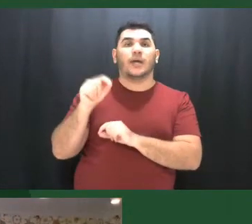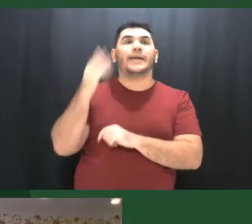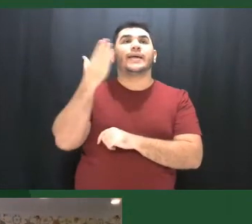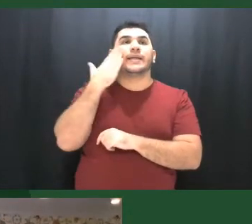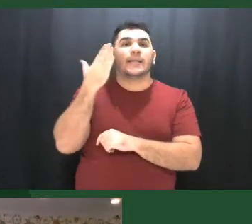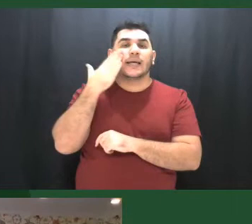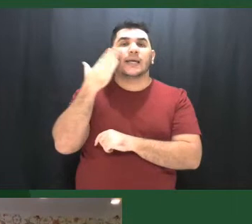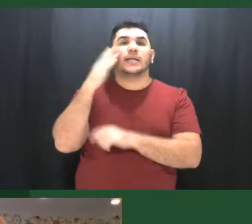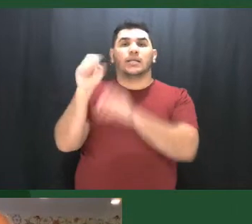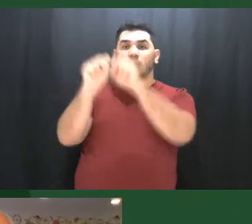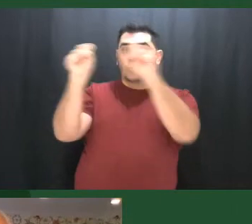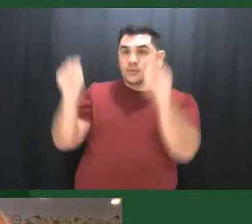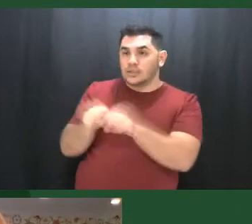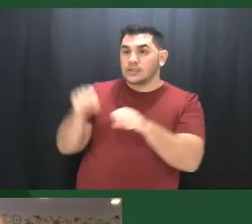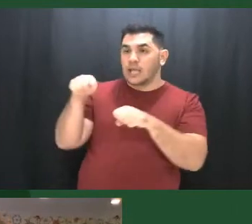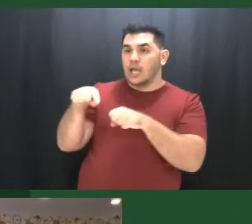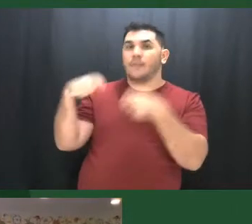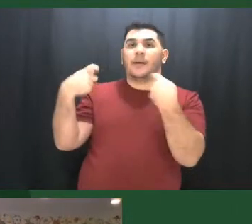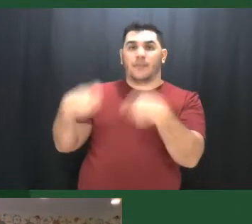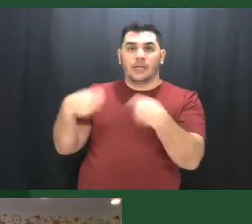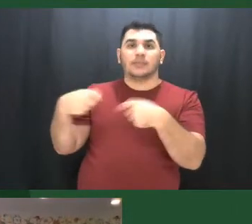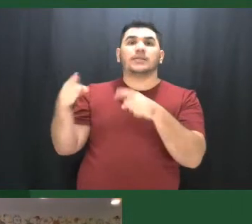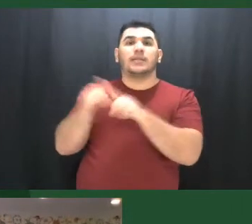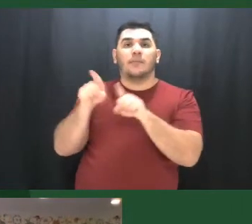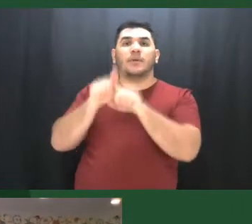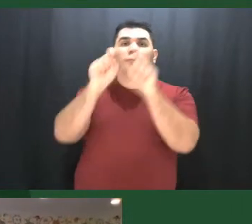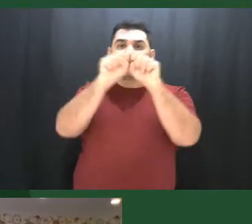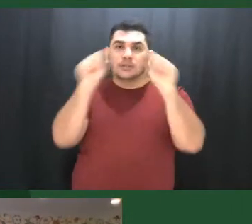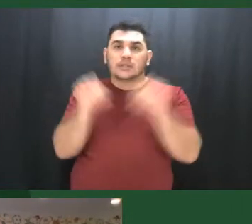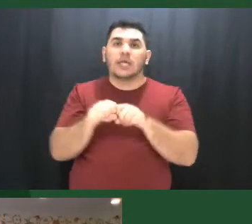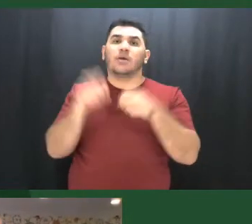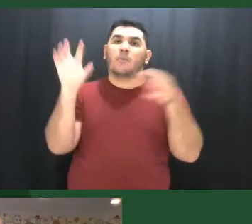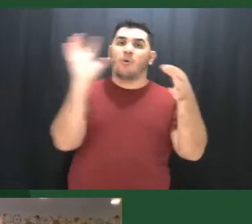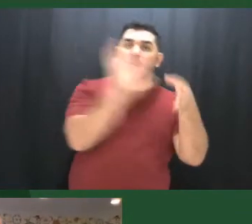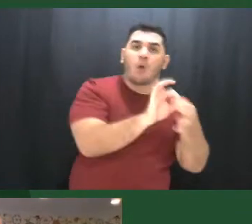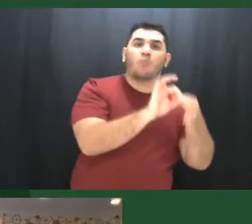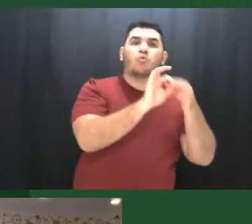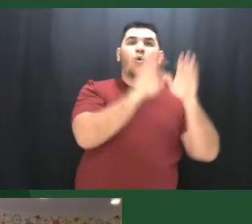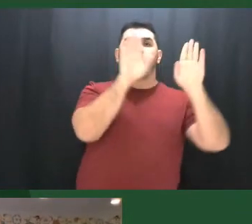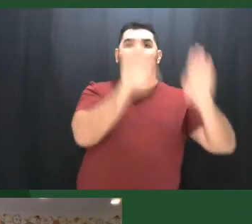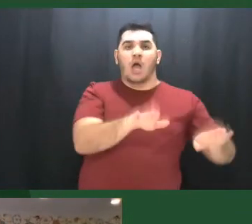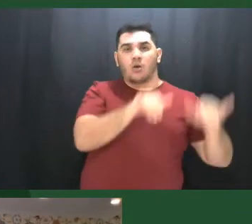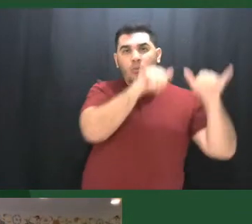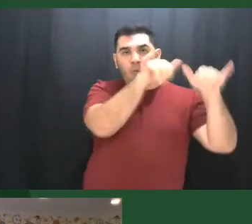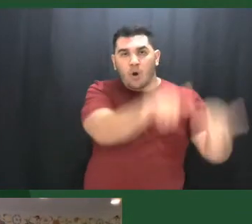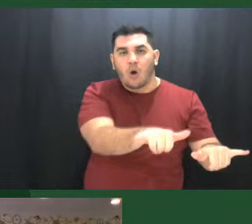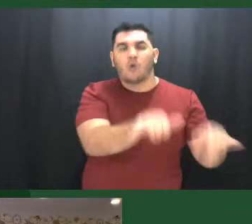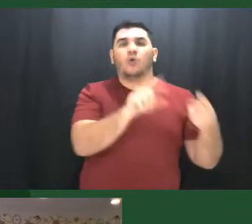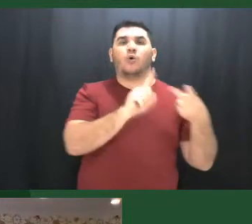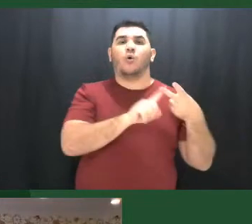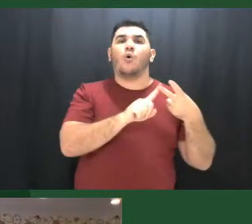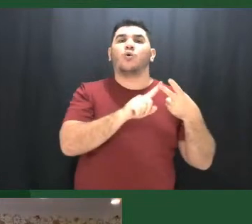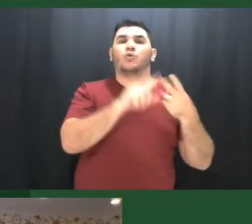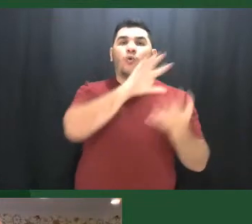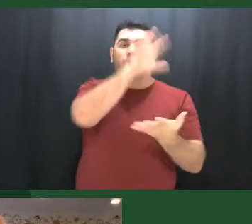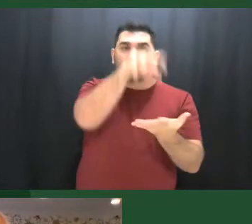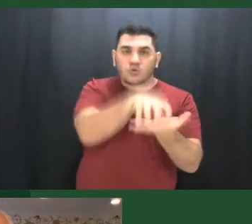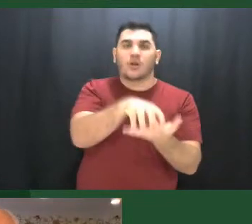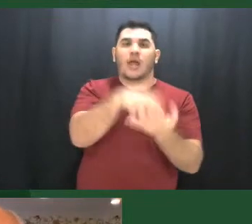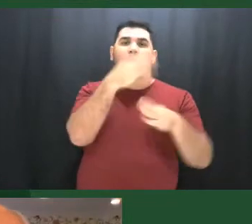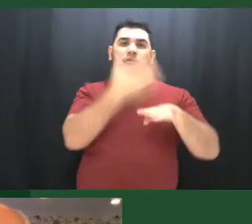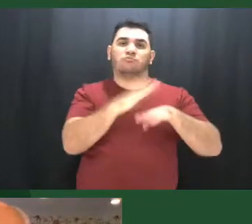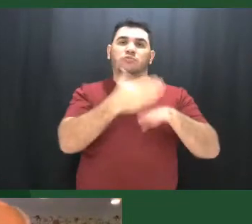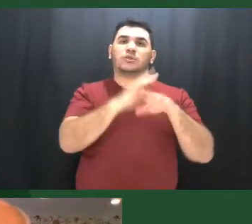airports, choosing different routes. And then further along, those who do the maintenance and supervision